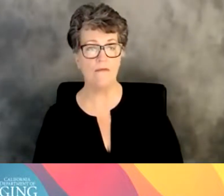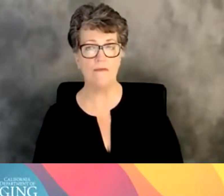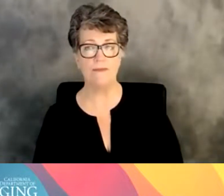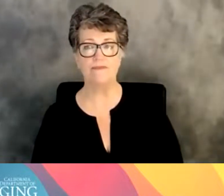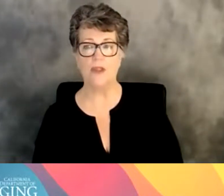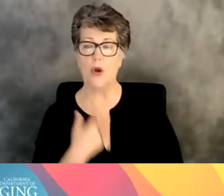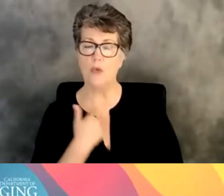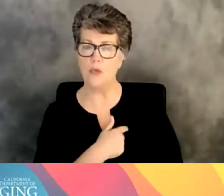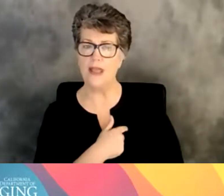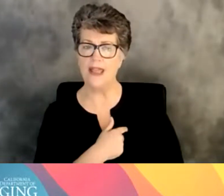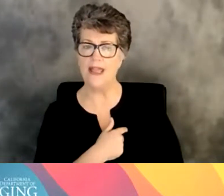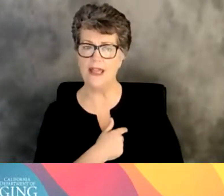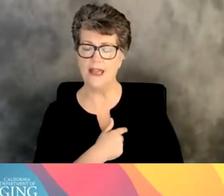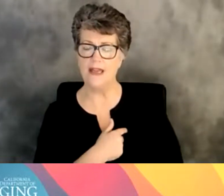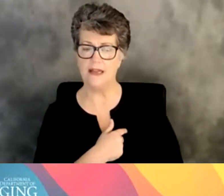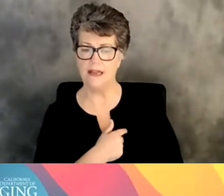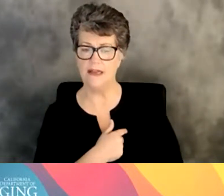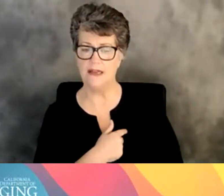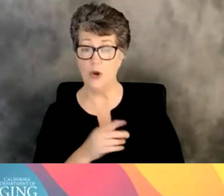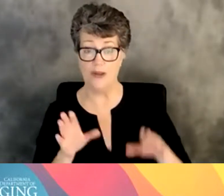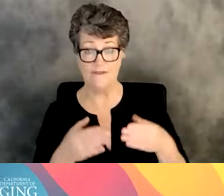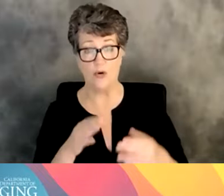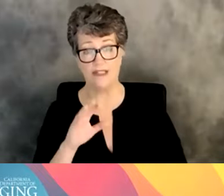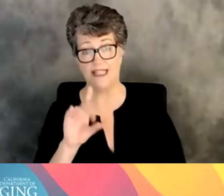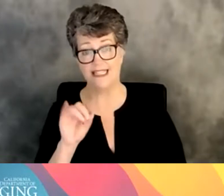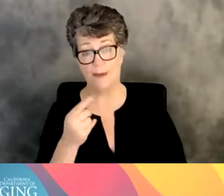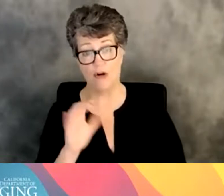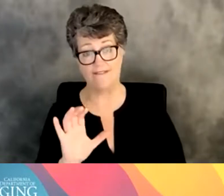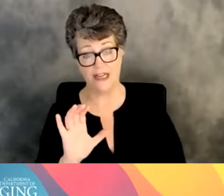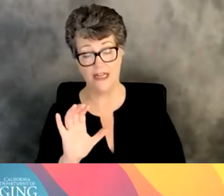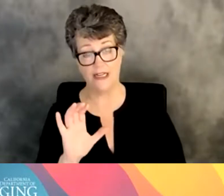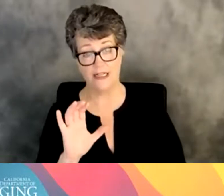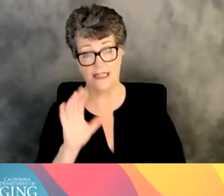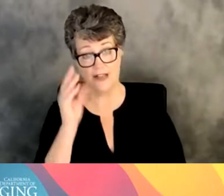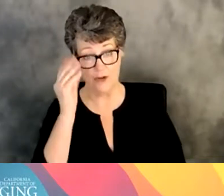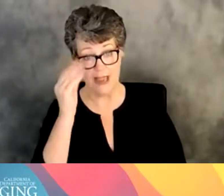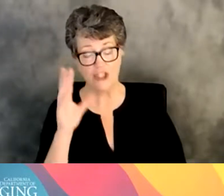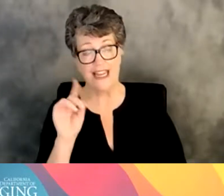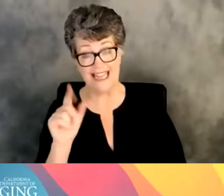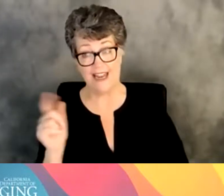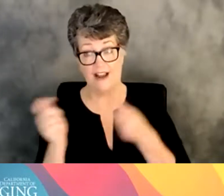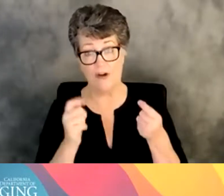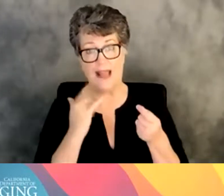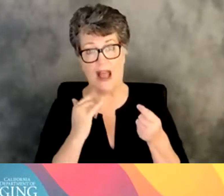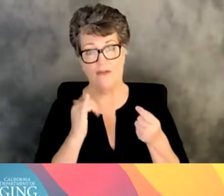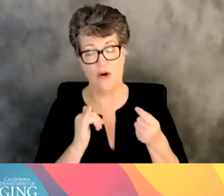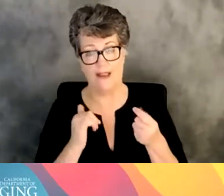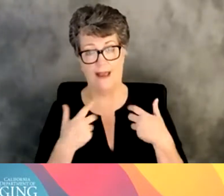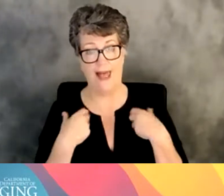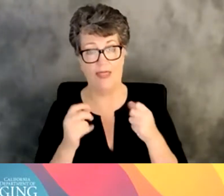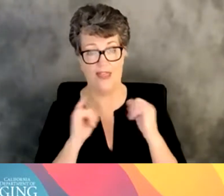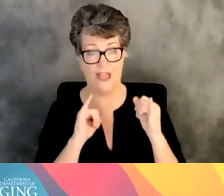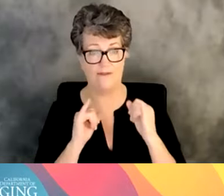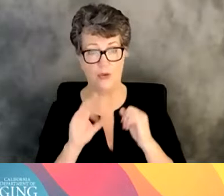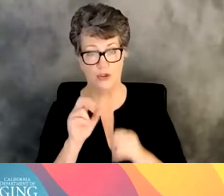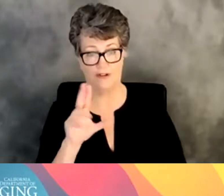we have focused our demographic data on data that's drawn from the California Health Interview Survey. And